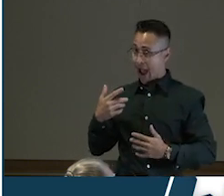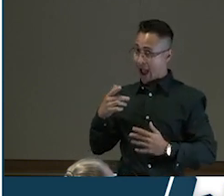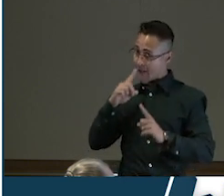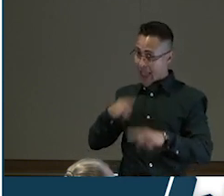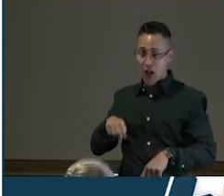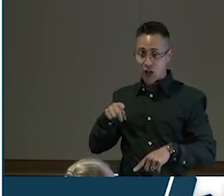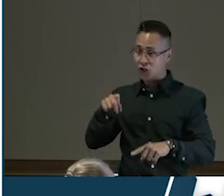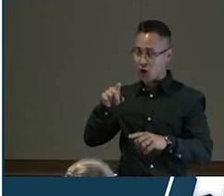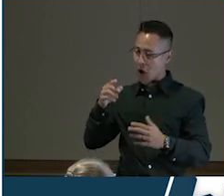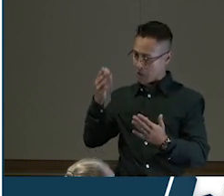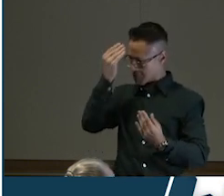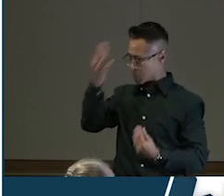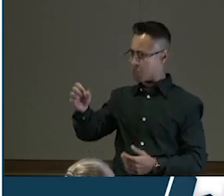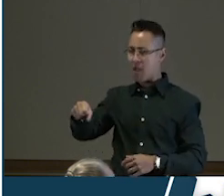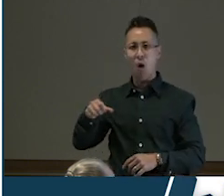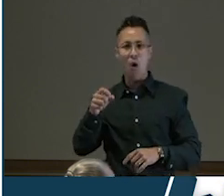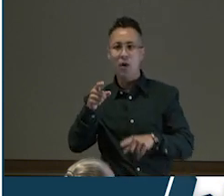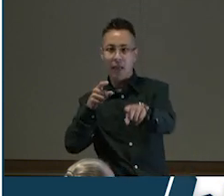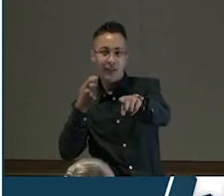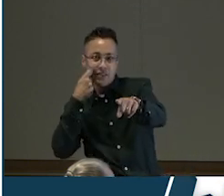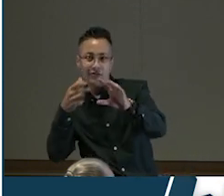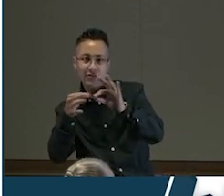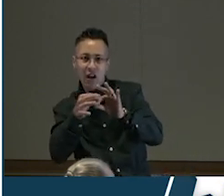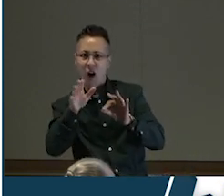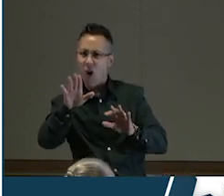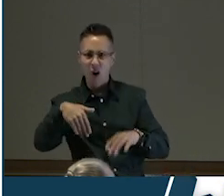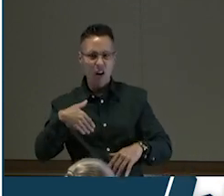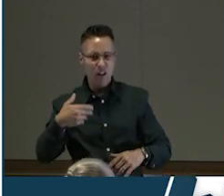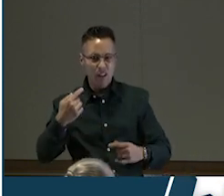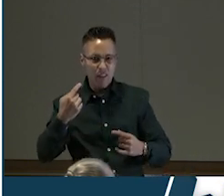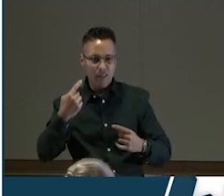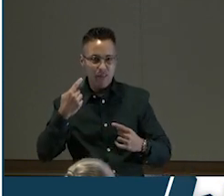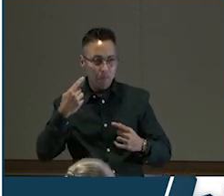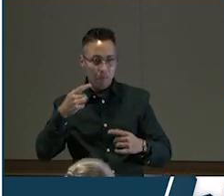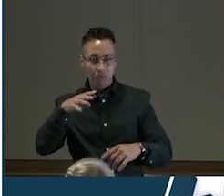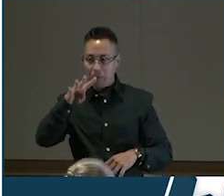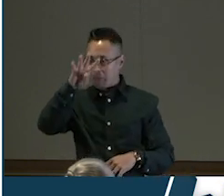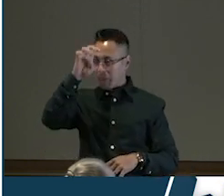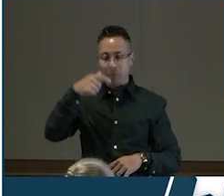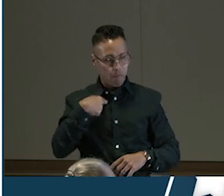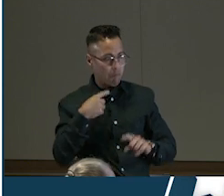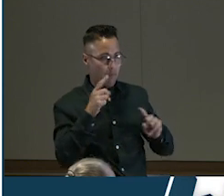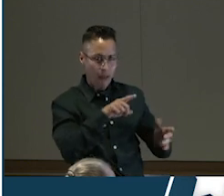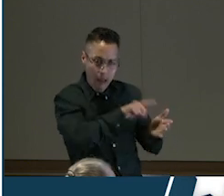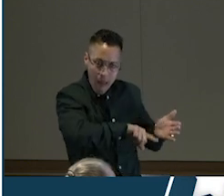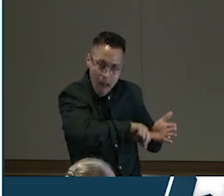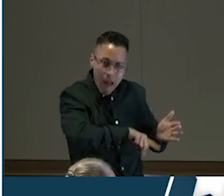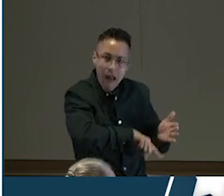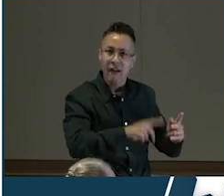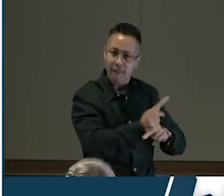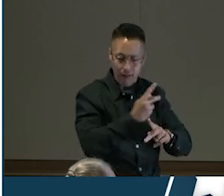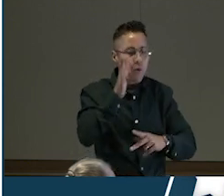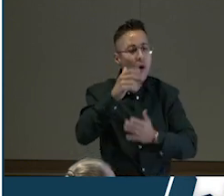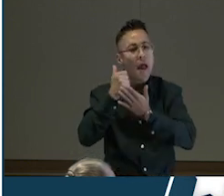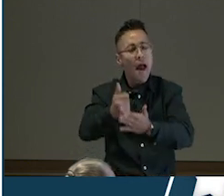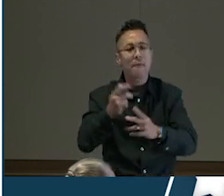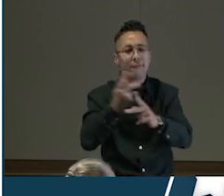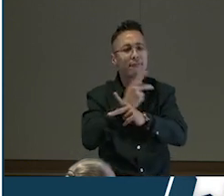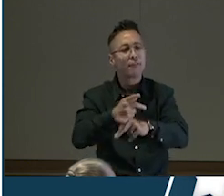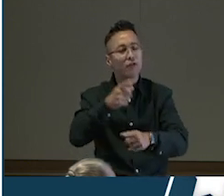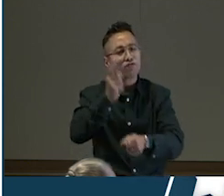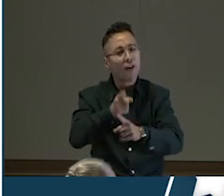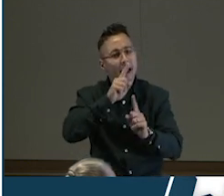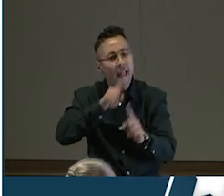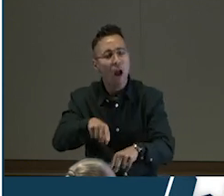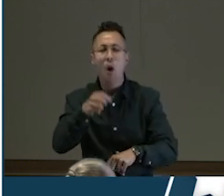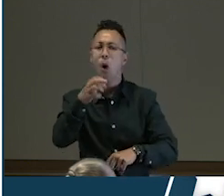or something like this where it's like, hey, let me go just do a little homework and get that answer, we're going to help you get to the right answer or the right resource that